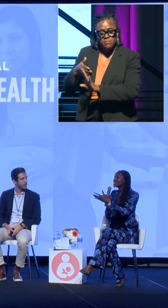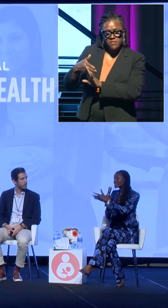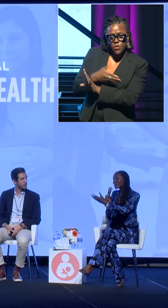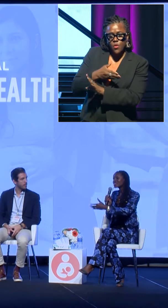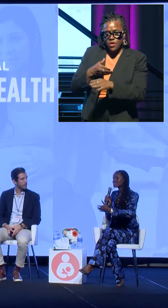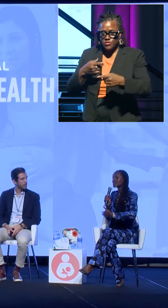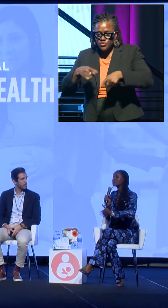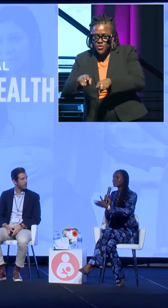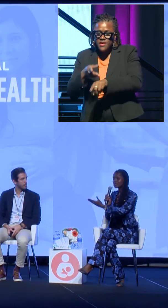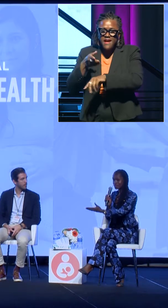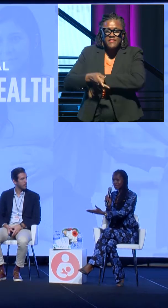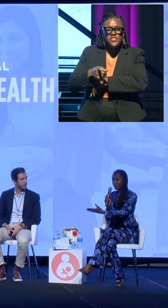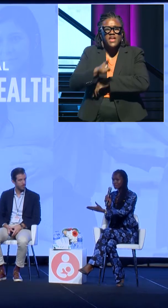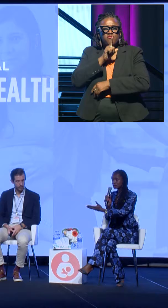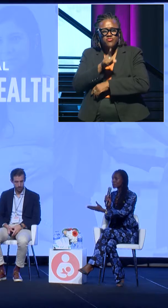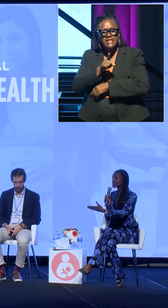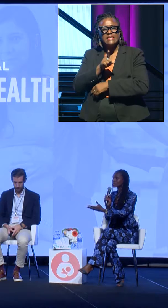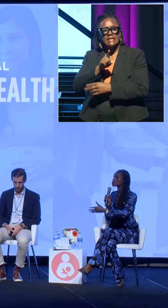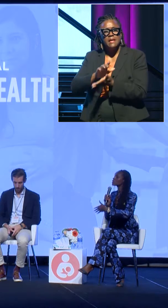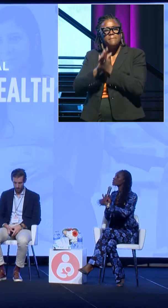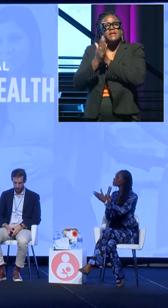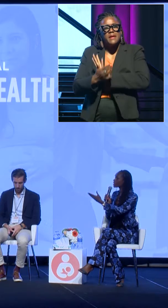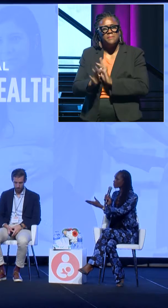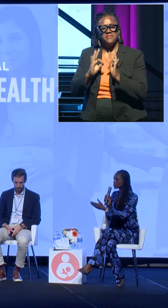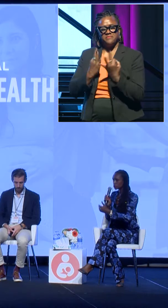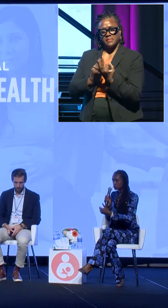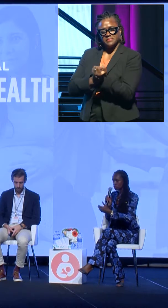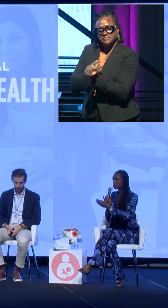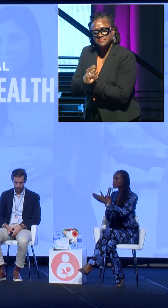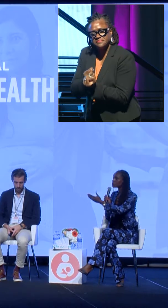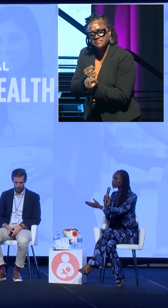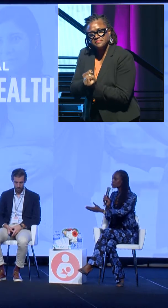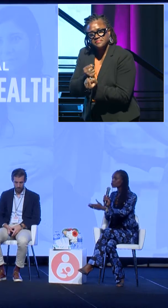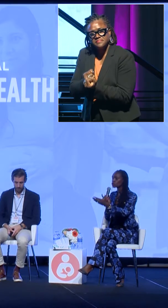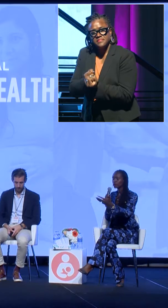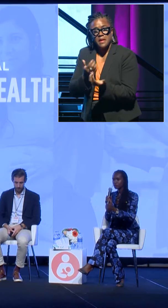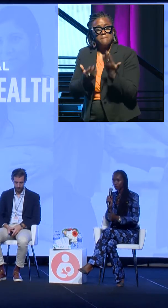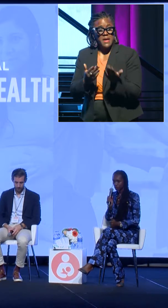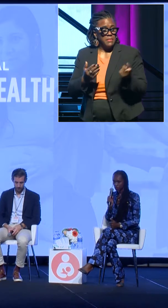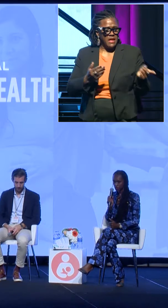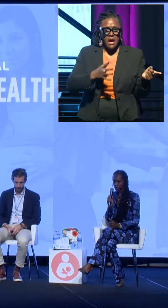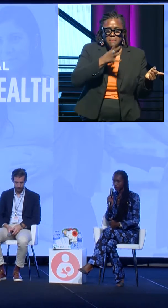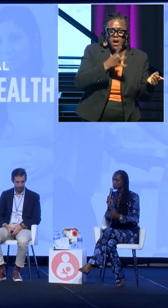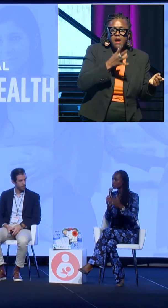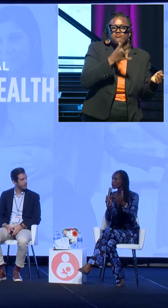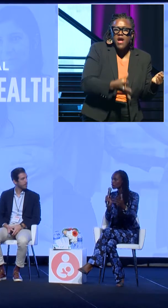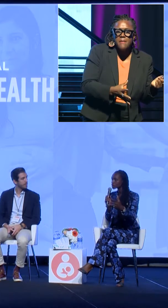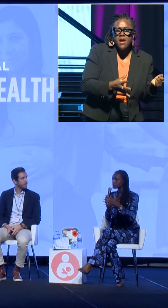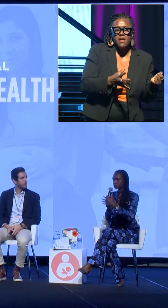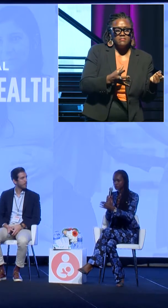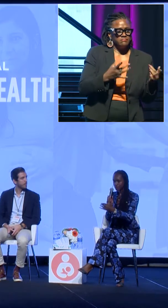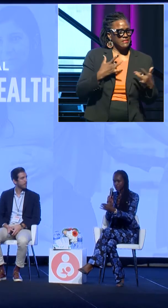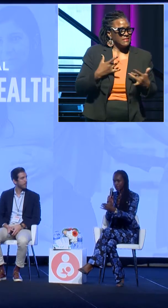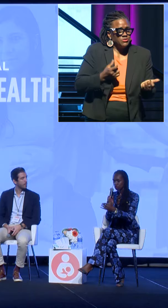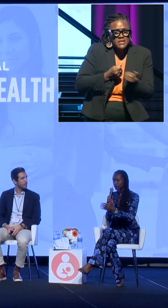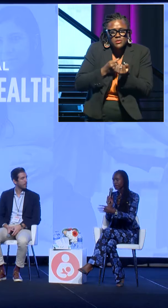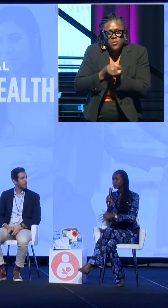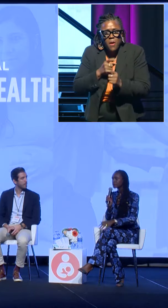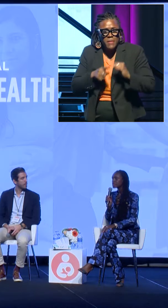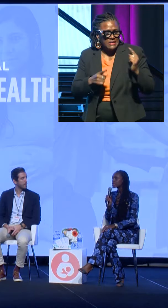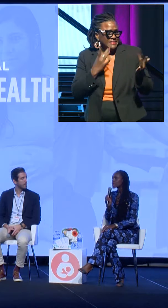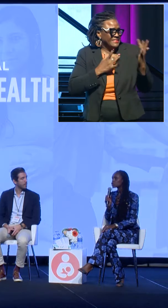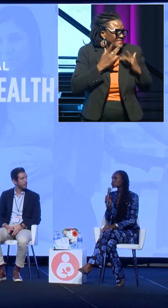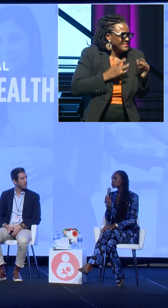who kind of step into that space where a family member would, where a mother or grandmother would come in, or an aunt or something like that,